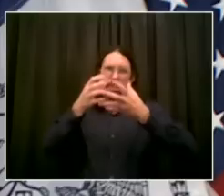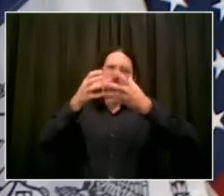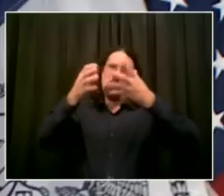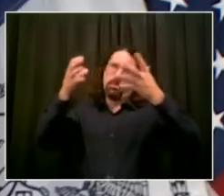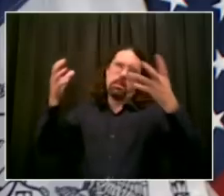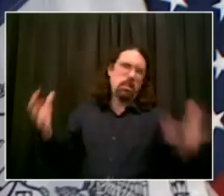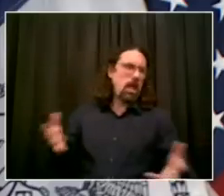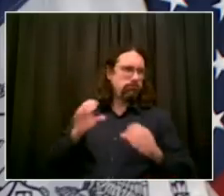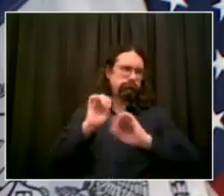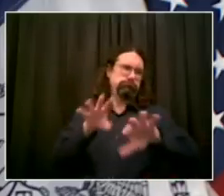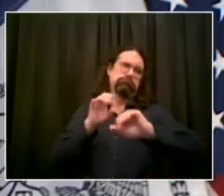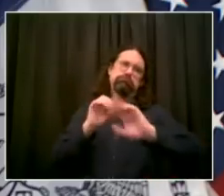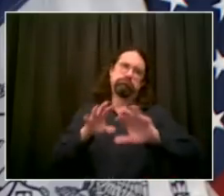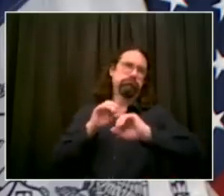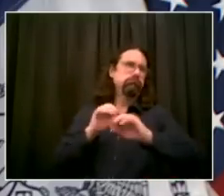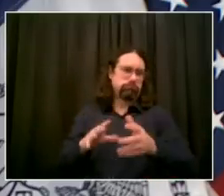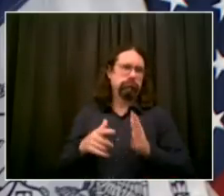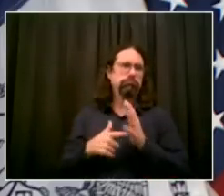that?